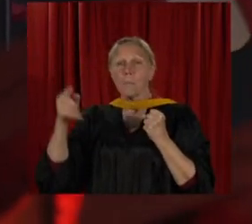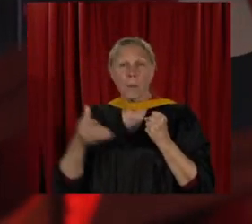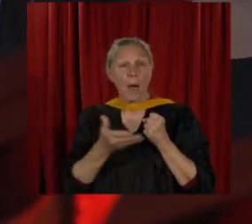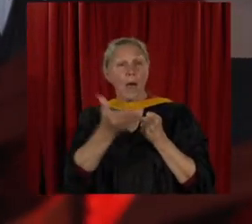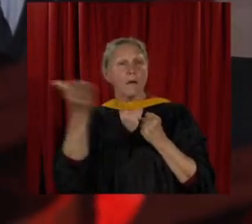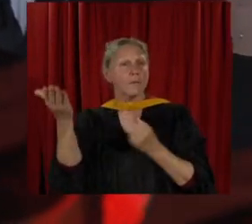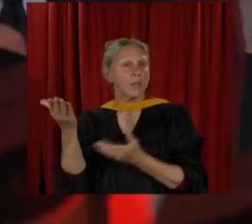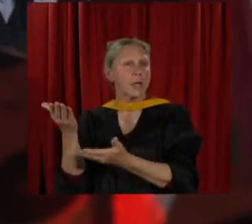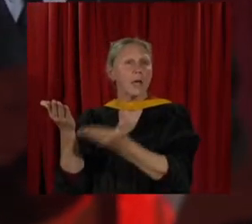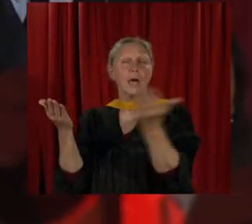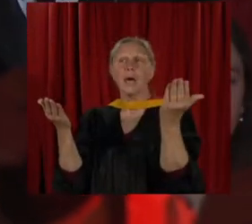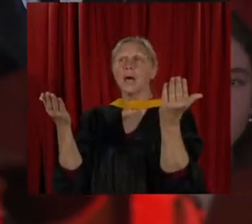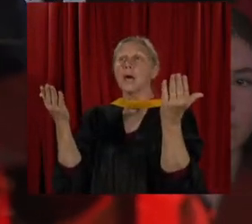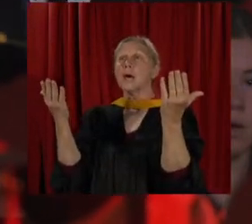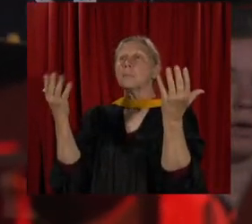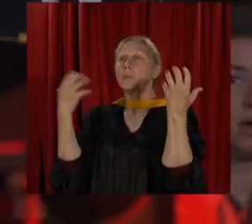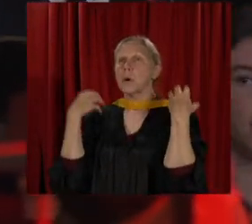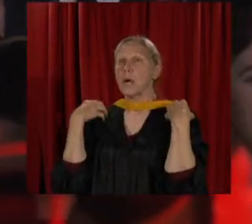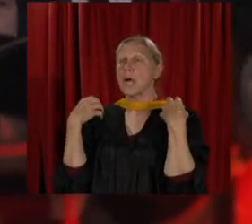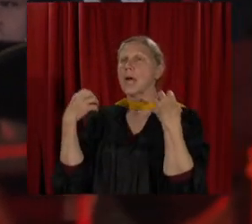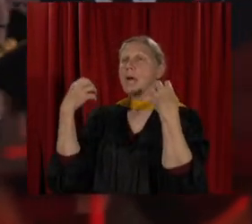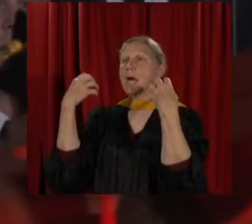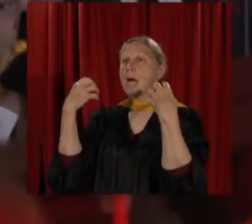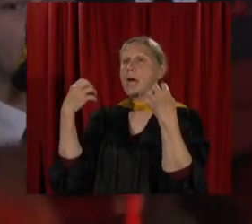home of the